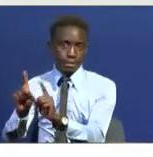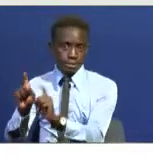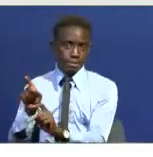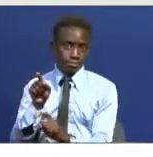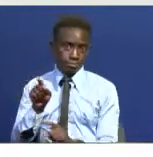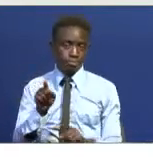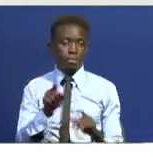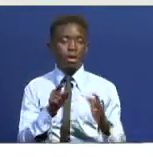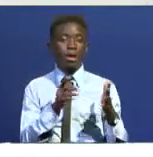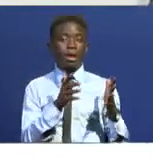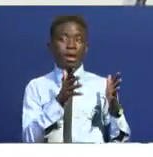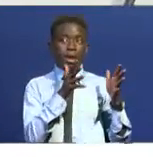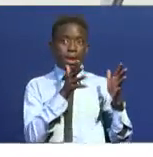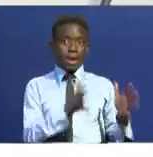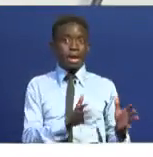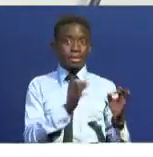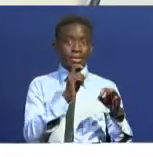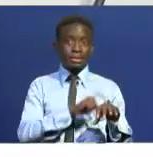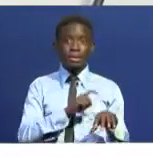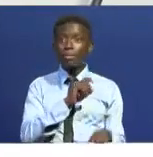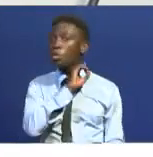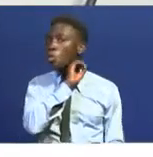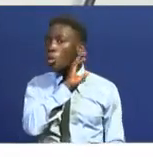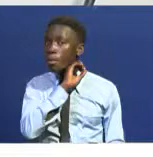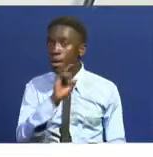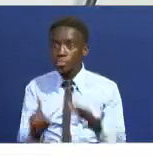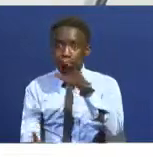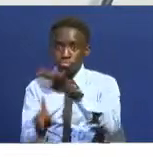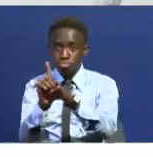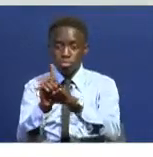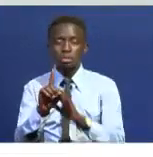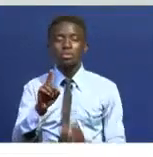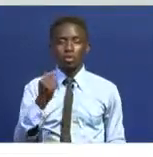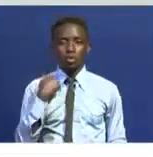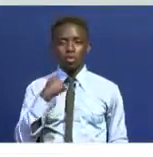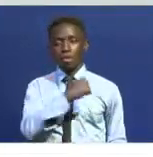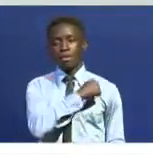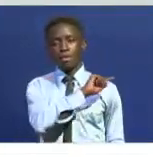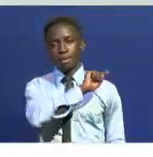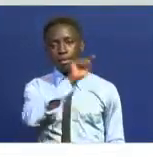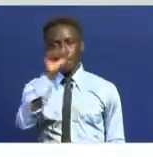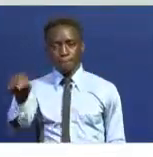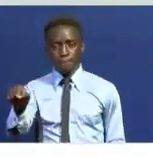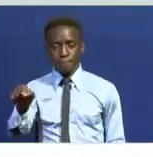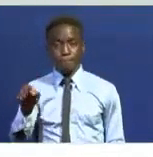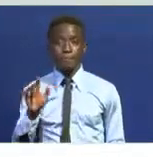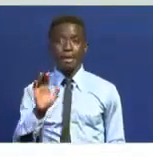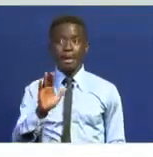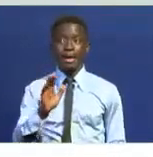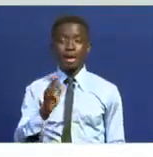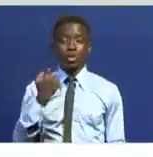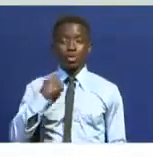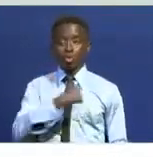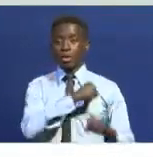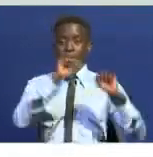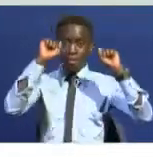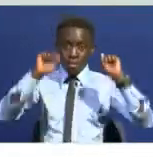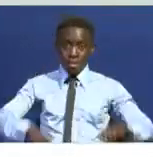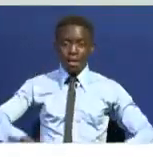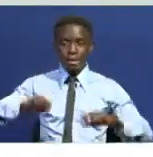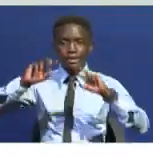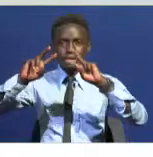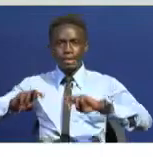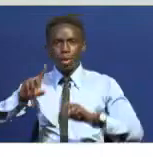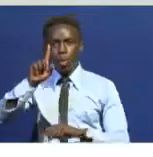Because once a complaint comes, it can come through a complaint or through our routine checks, we are able to, for instance, check one of the